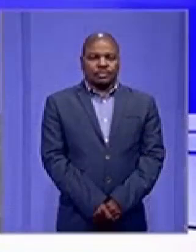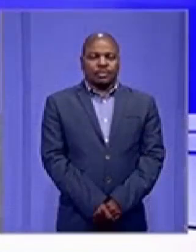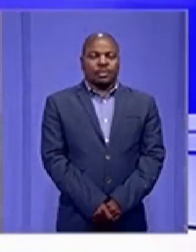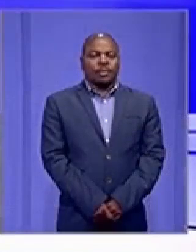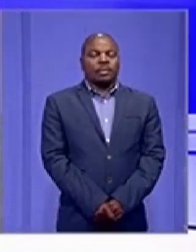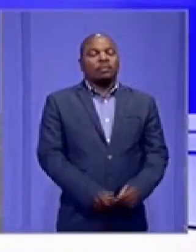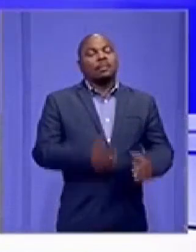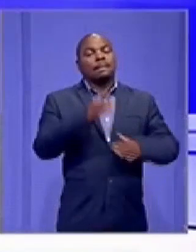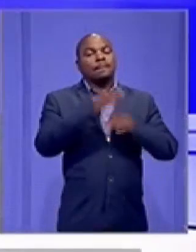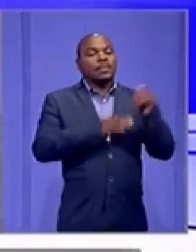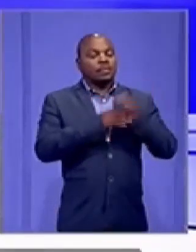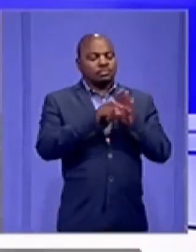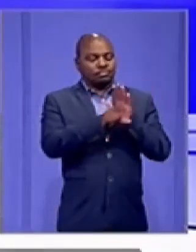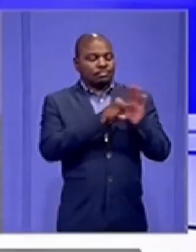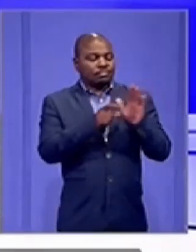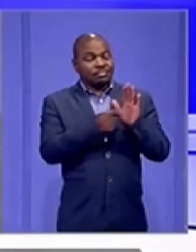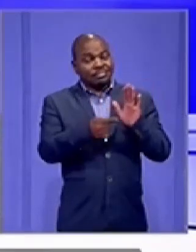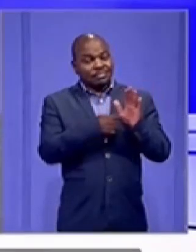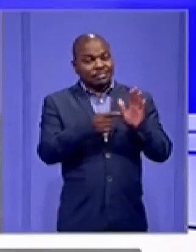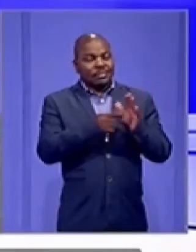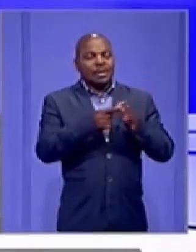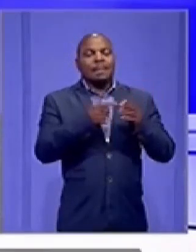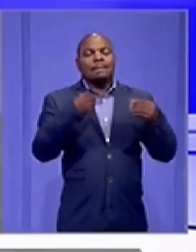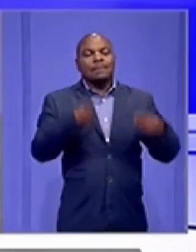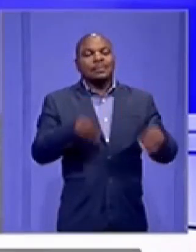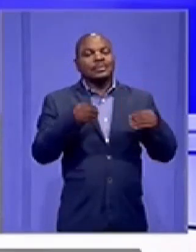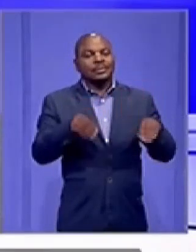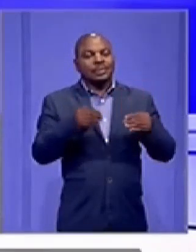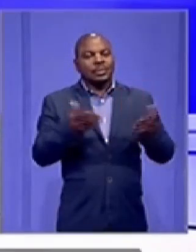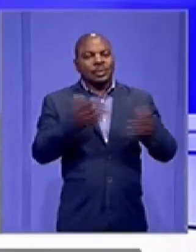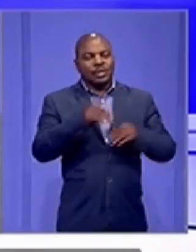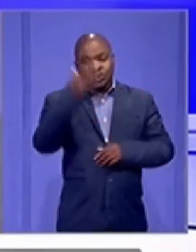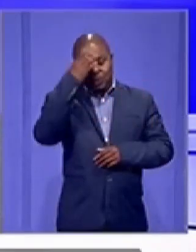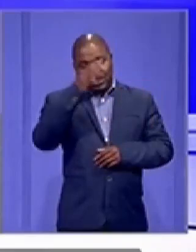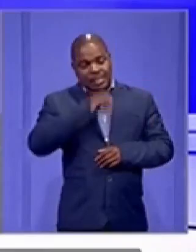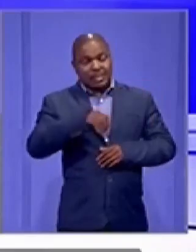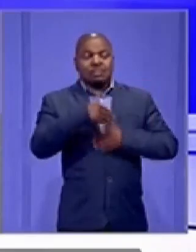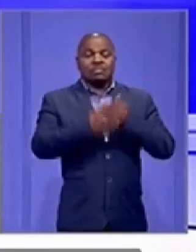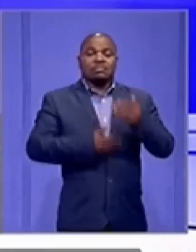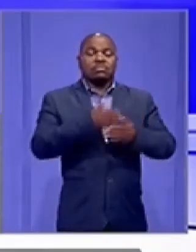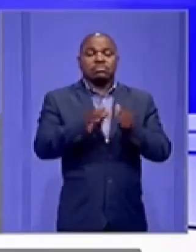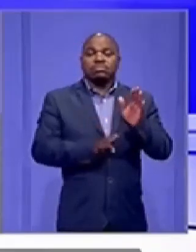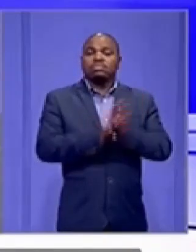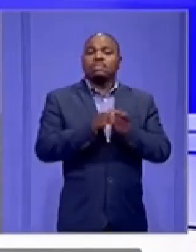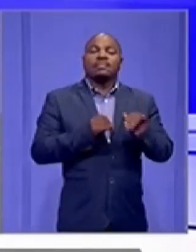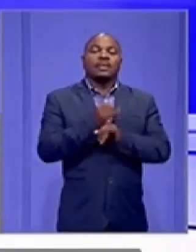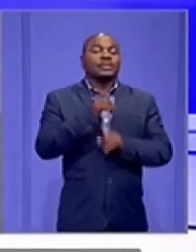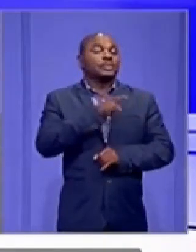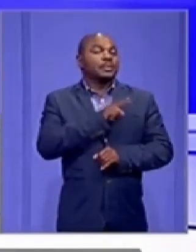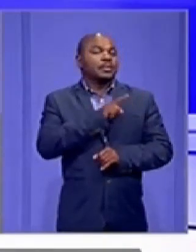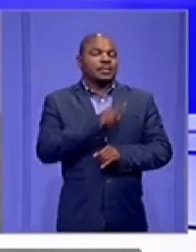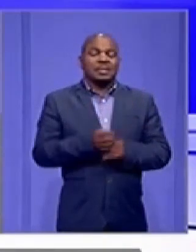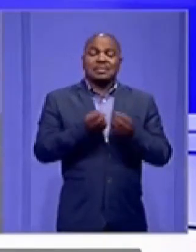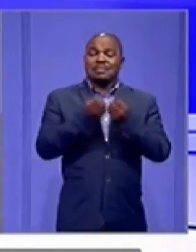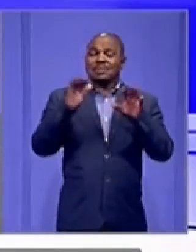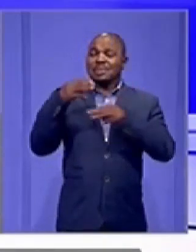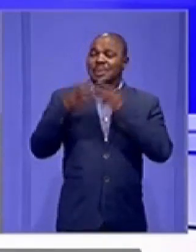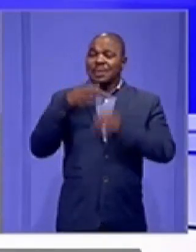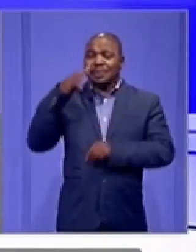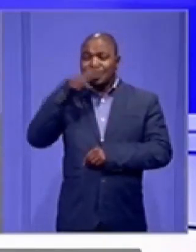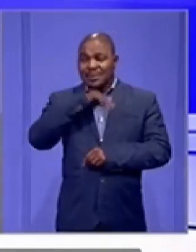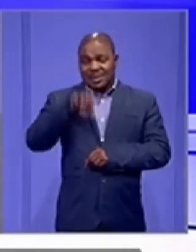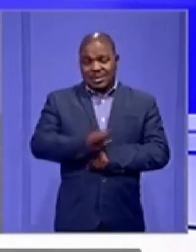Kgwebo ya ditena tša letsopa e gola ka lebelo ka Thohoyandou ka Limpopo. Ka baka la palo ya godimo ya go hloka mošomo